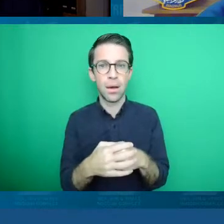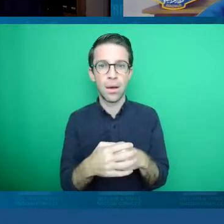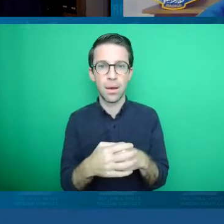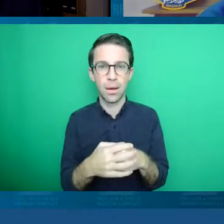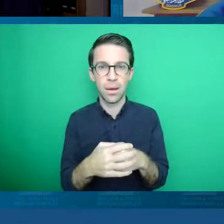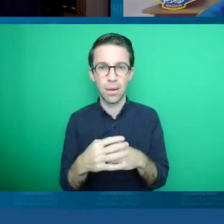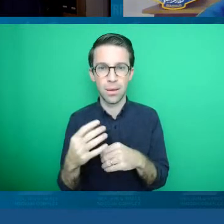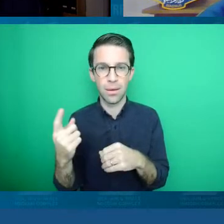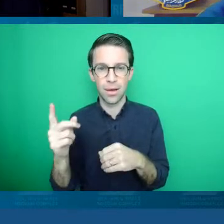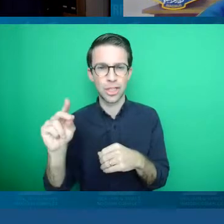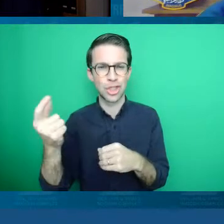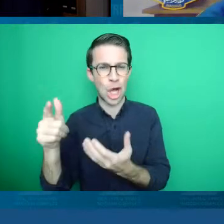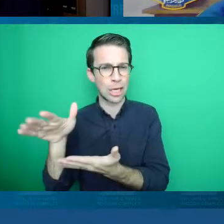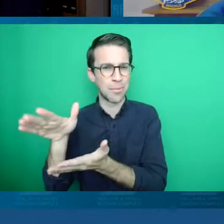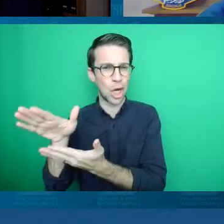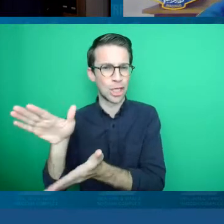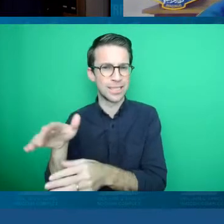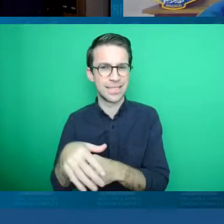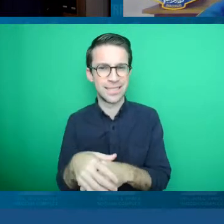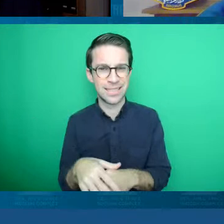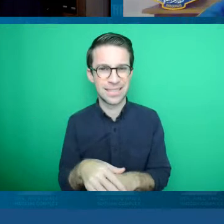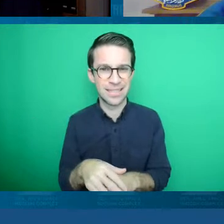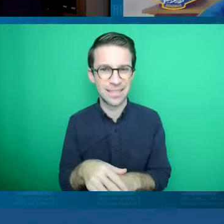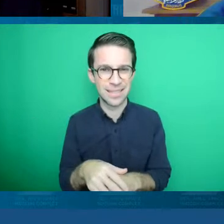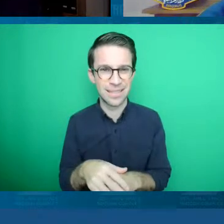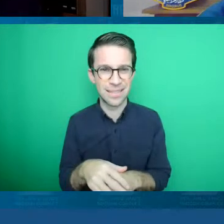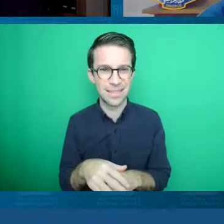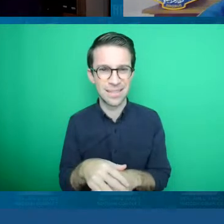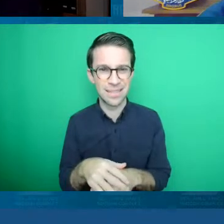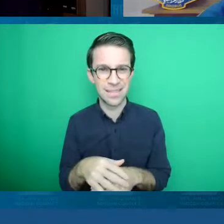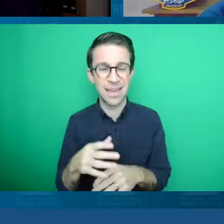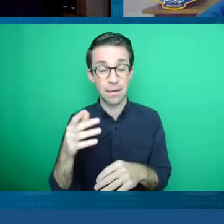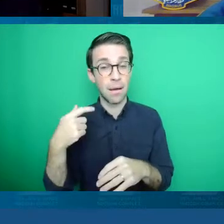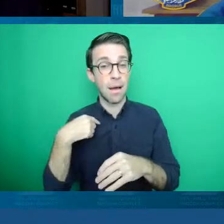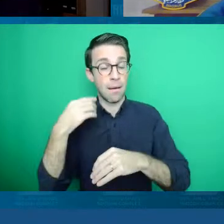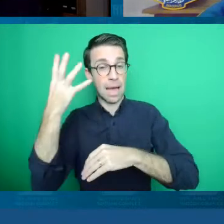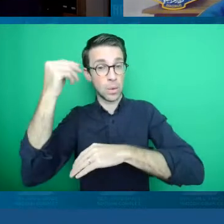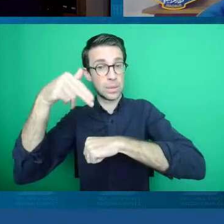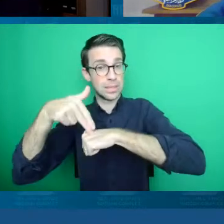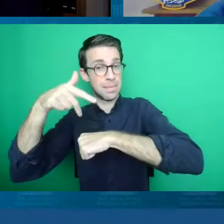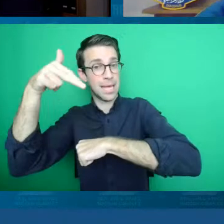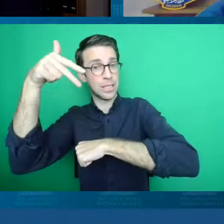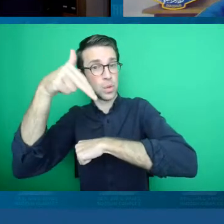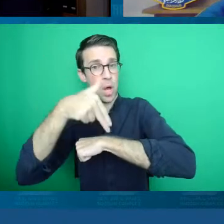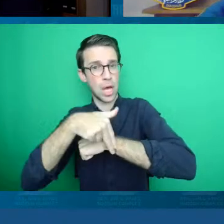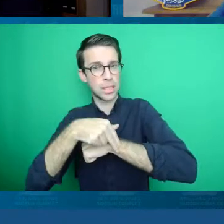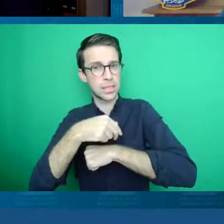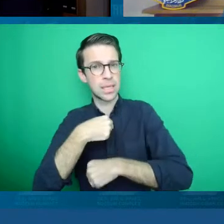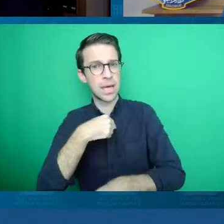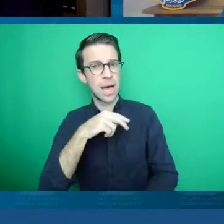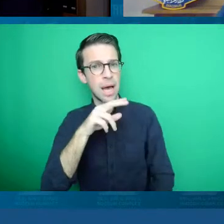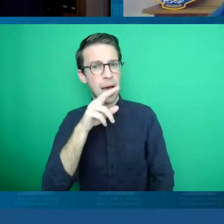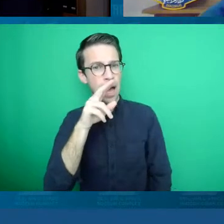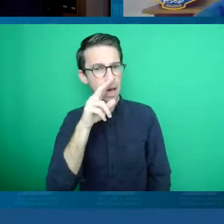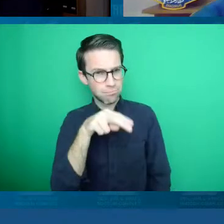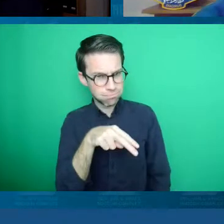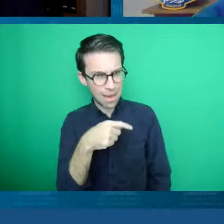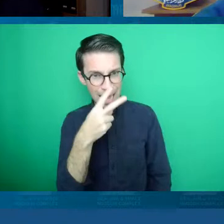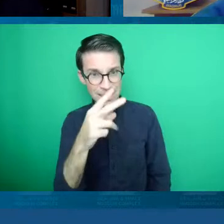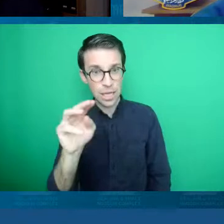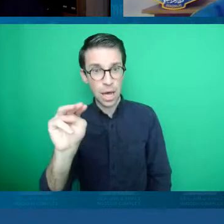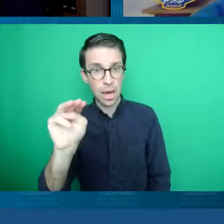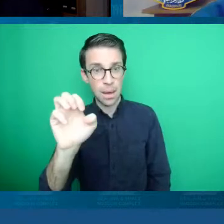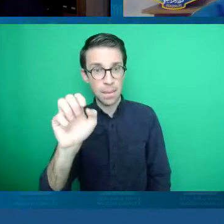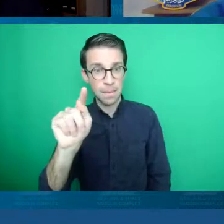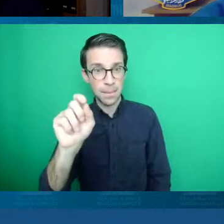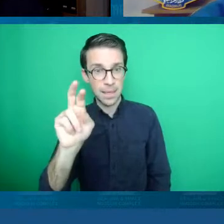was I was out doing a spacewalk, and I looked down and I saw a meteorite go below me